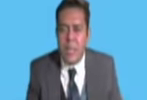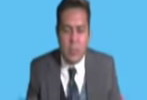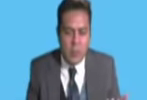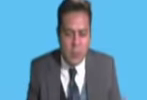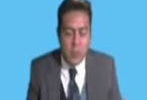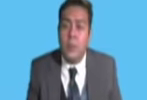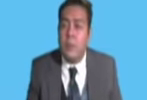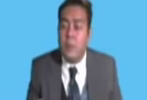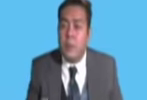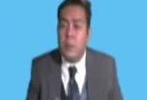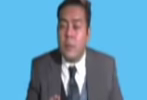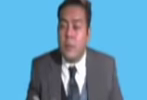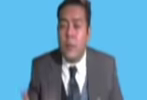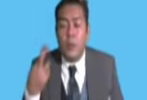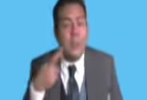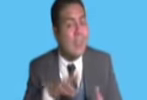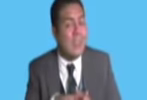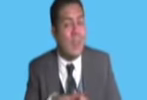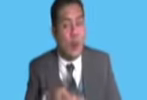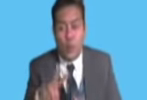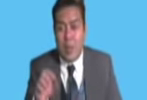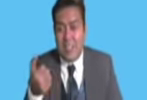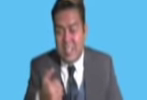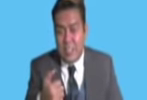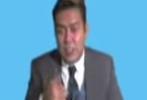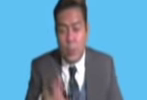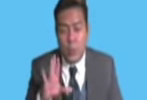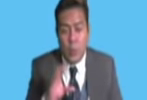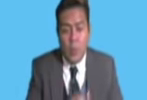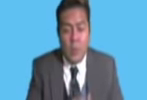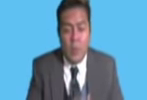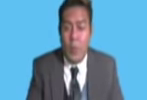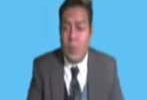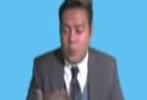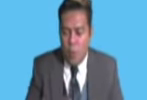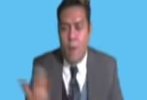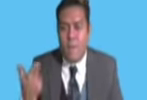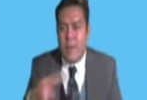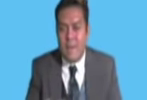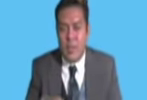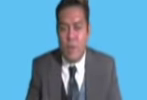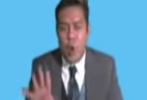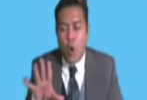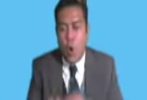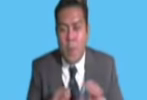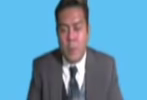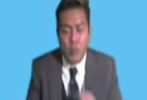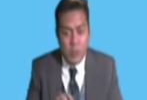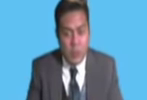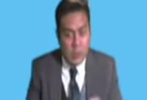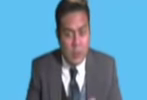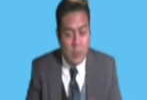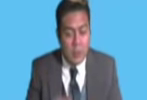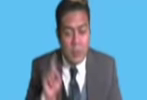reason stated for the 2006 coup was to rid Fiji of corruption. The very fact that